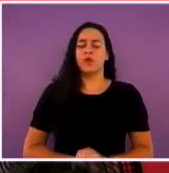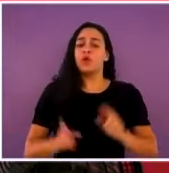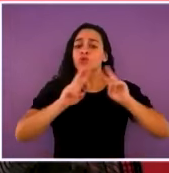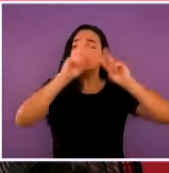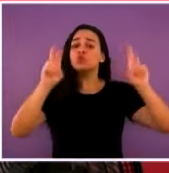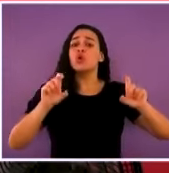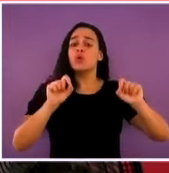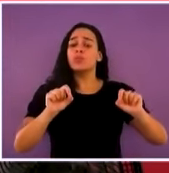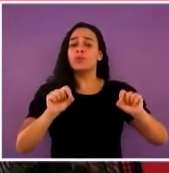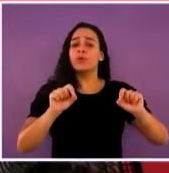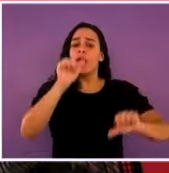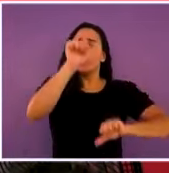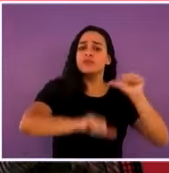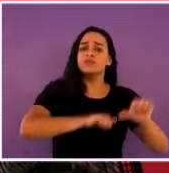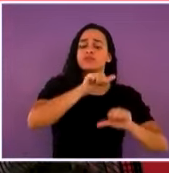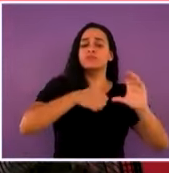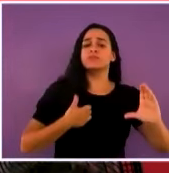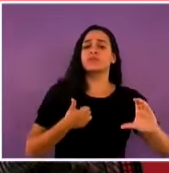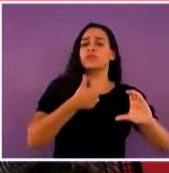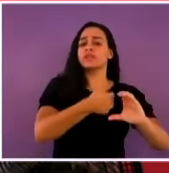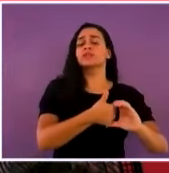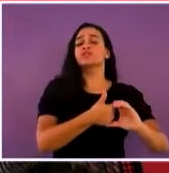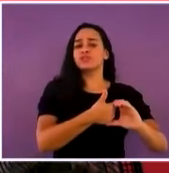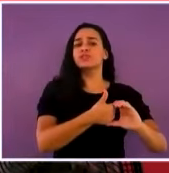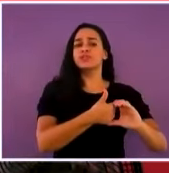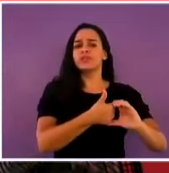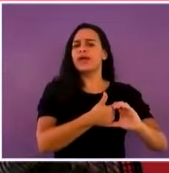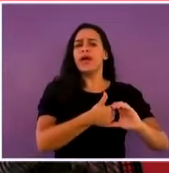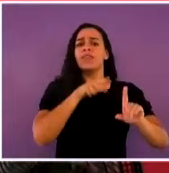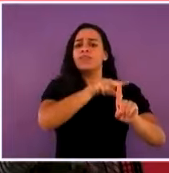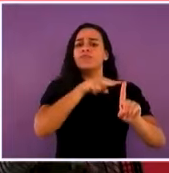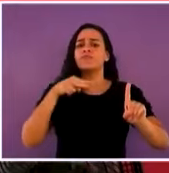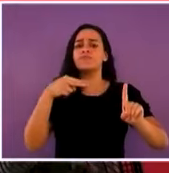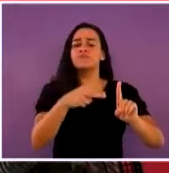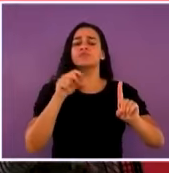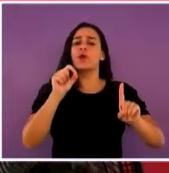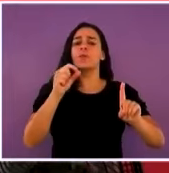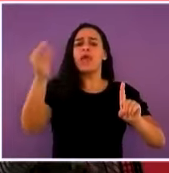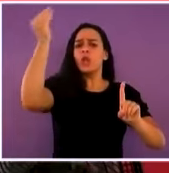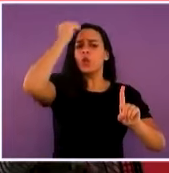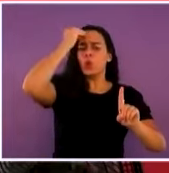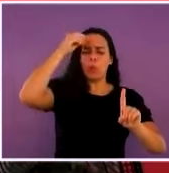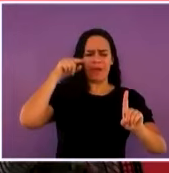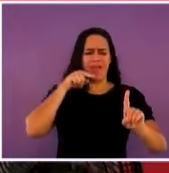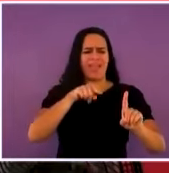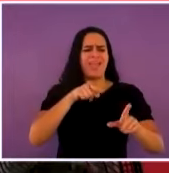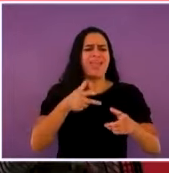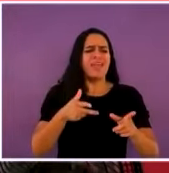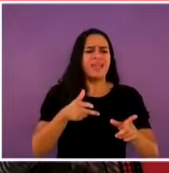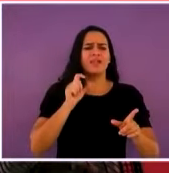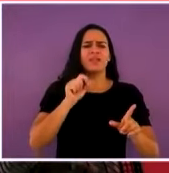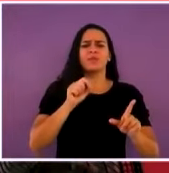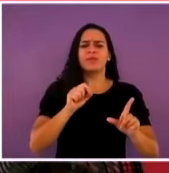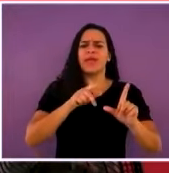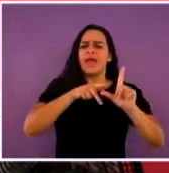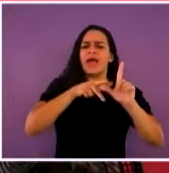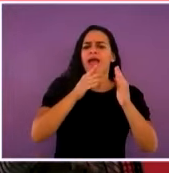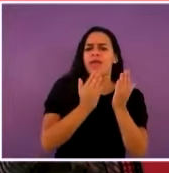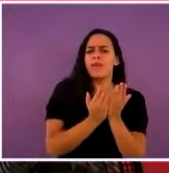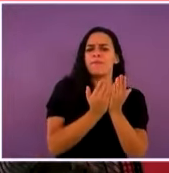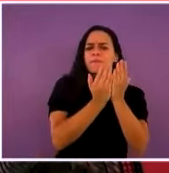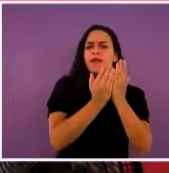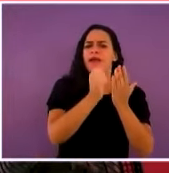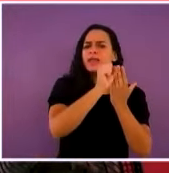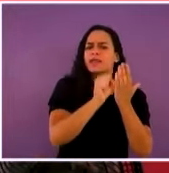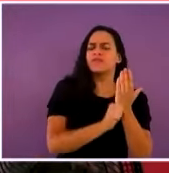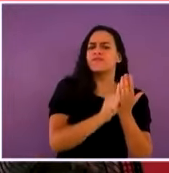of all the evils of Western culture. E ele culpa a Reforma Protestante por todos os males